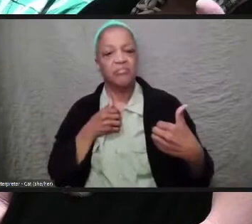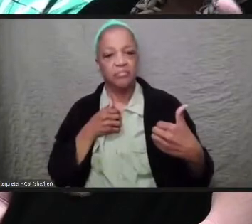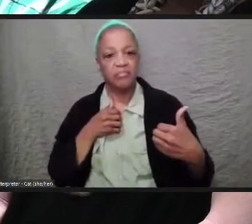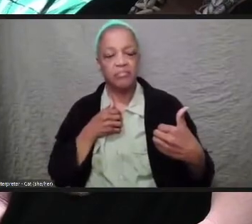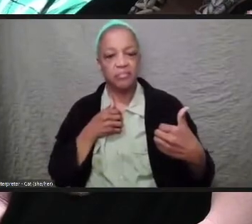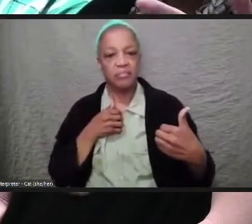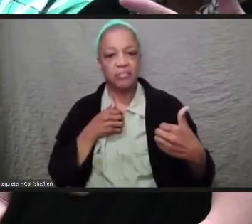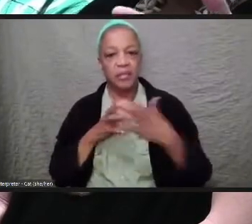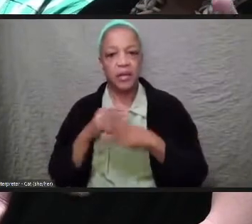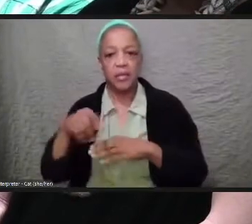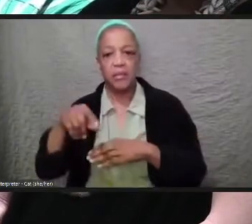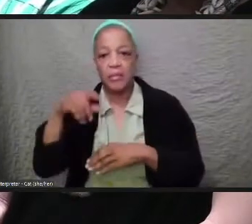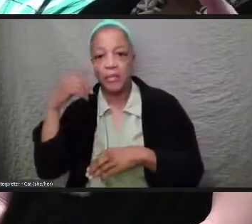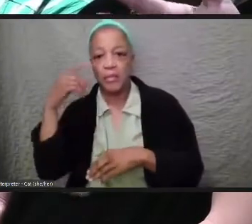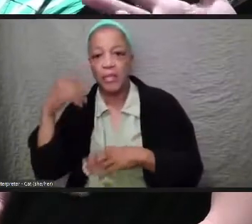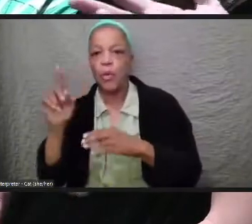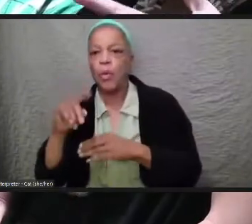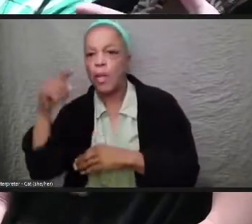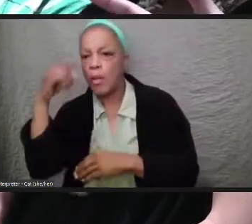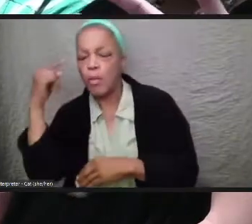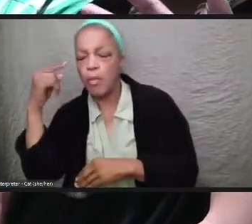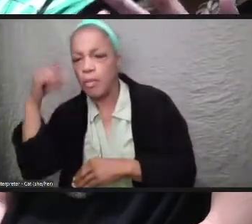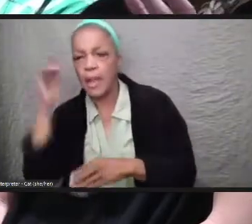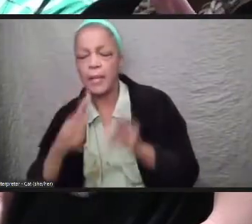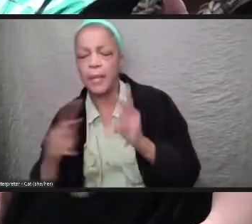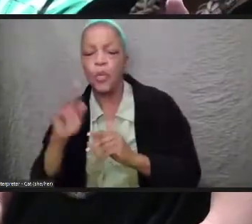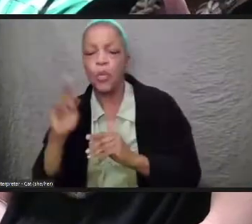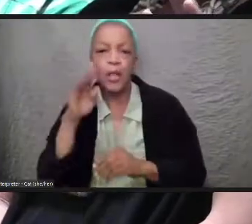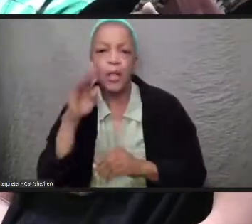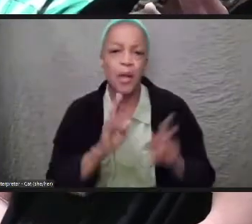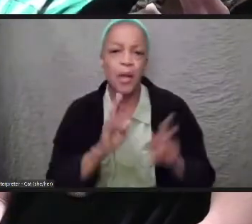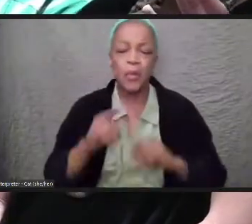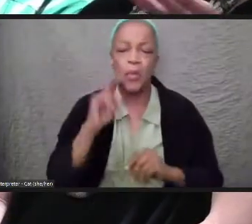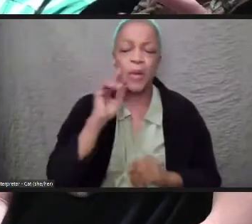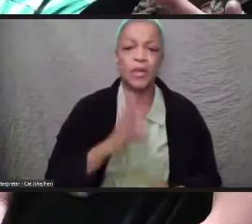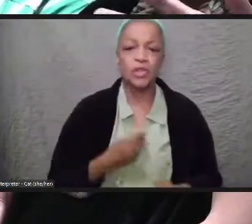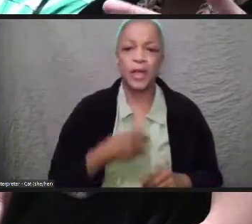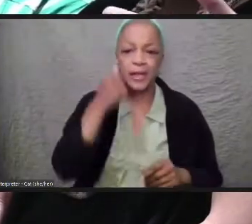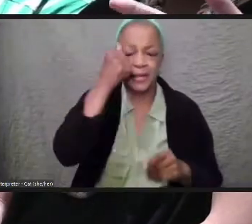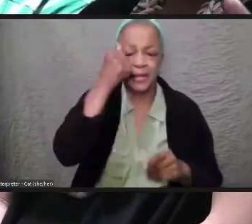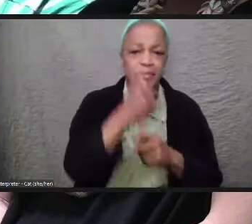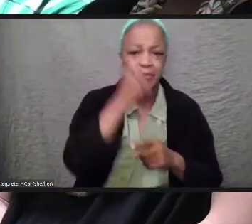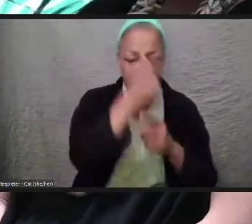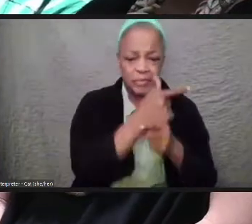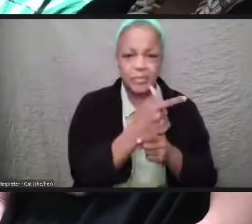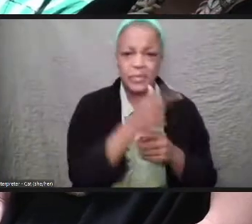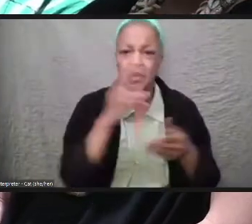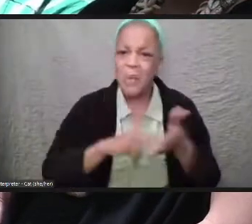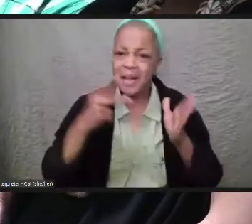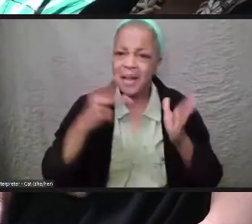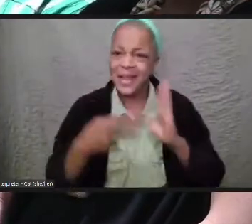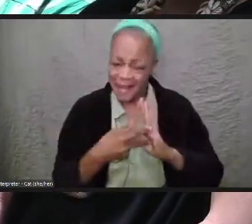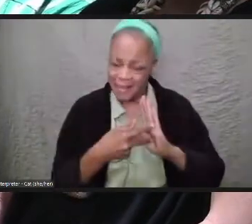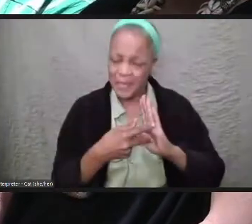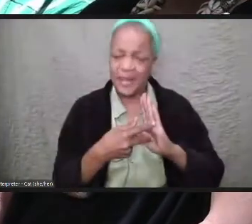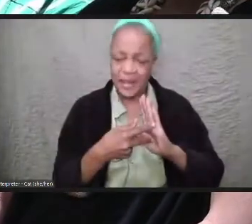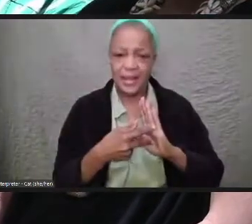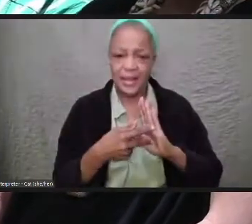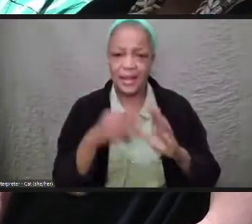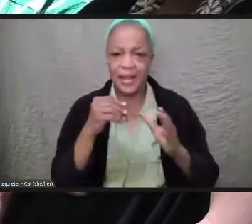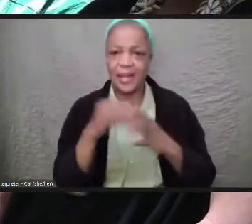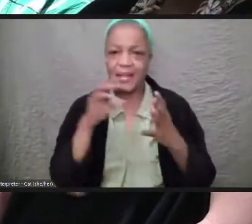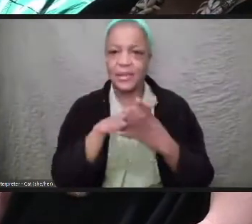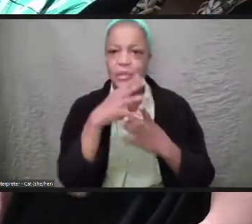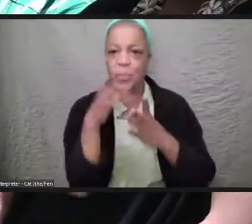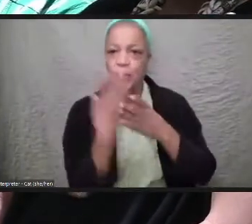Where are the black folk, where are the brown folk, where are trans sisters and brothers? What does that mean within this invisibility,